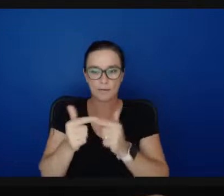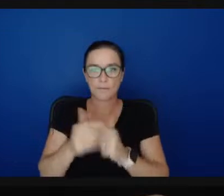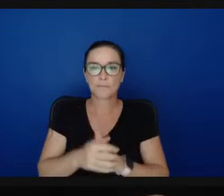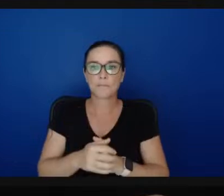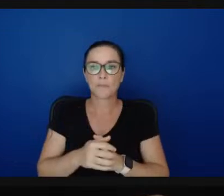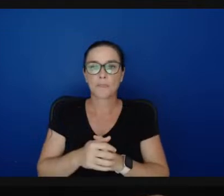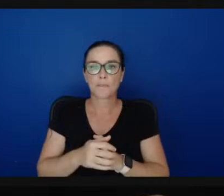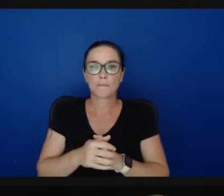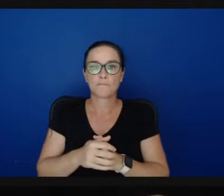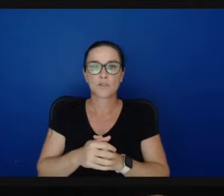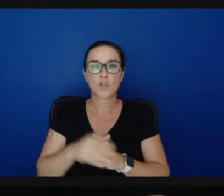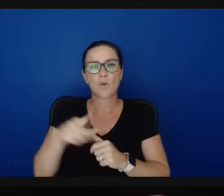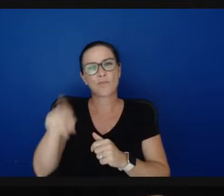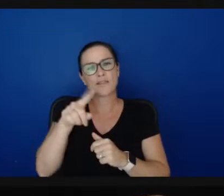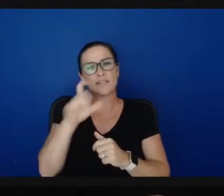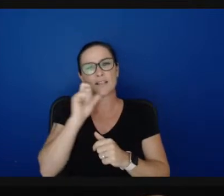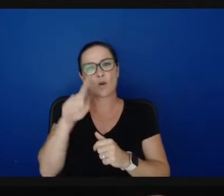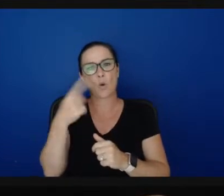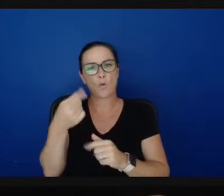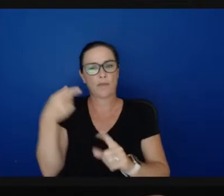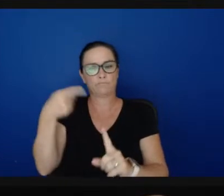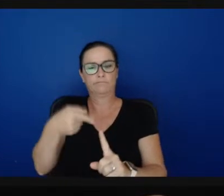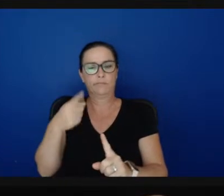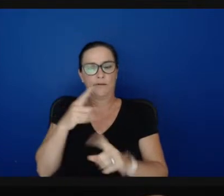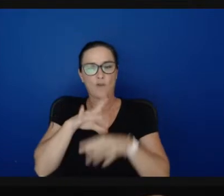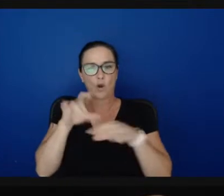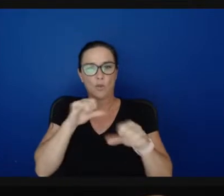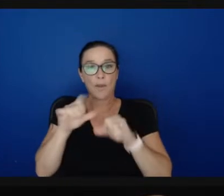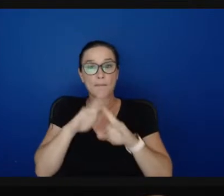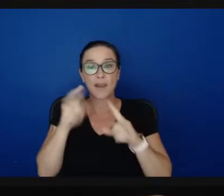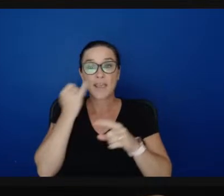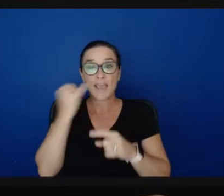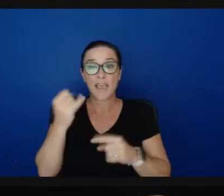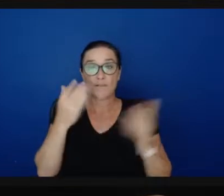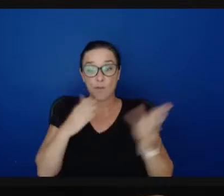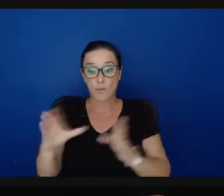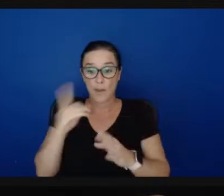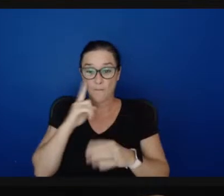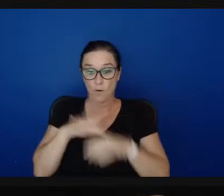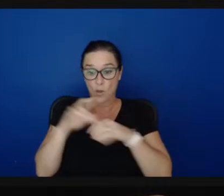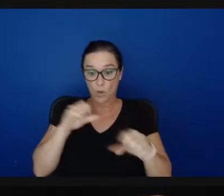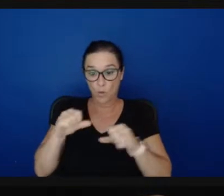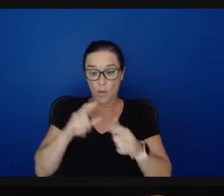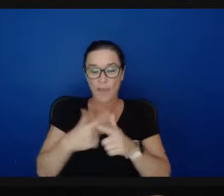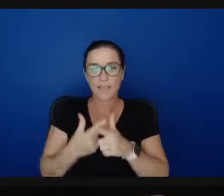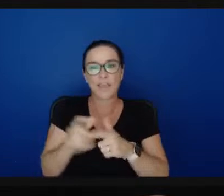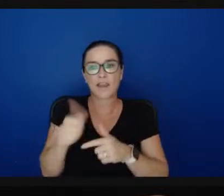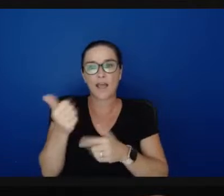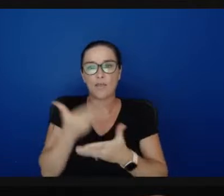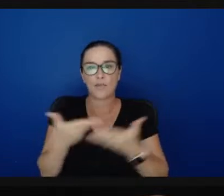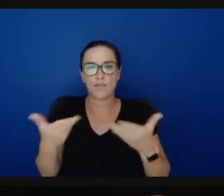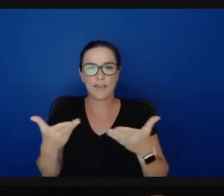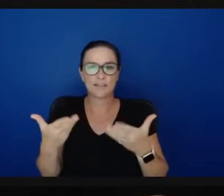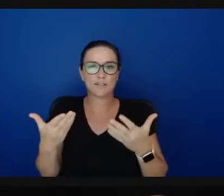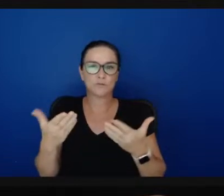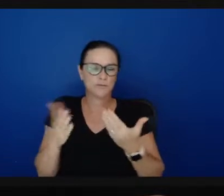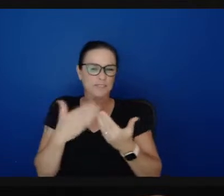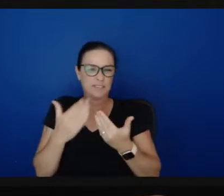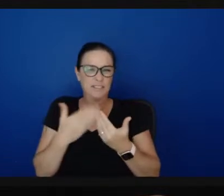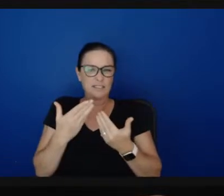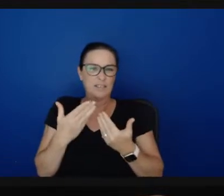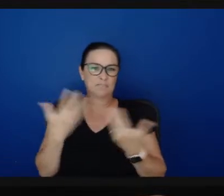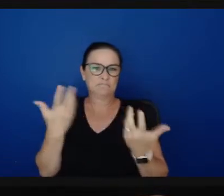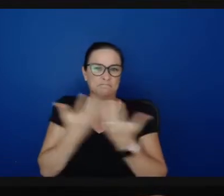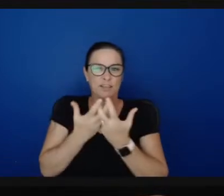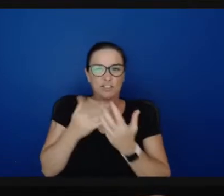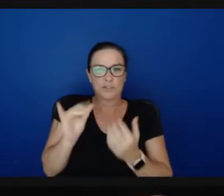to more than just earthquakes, but if you were prepared for an earthquake to hit without any warning, then a lot of other things would be fairly easy as well, right? These bags that you